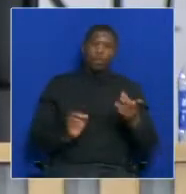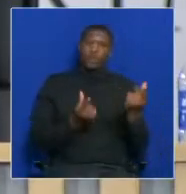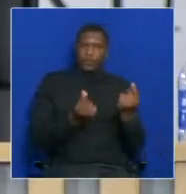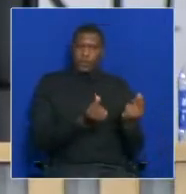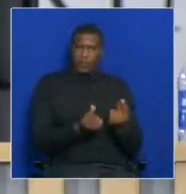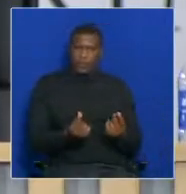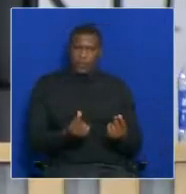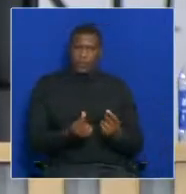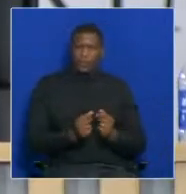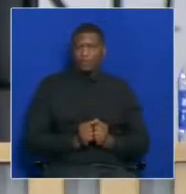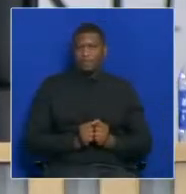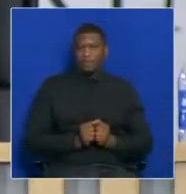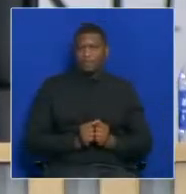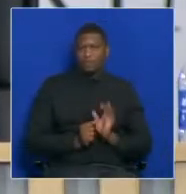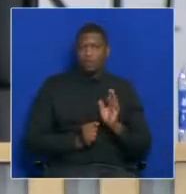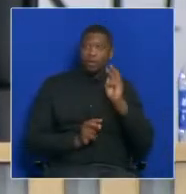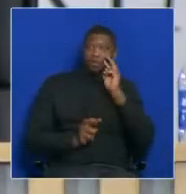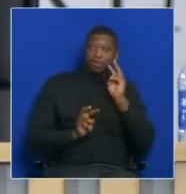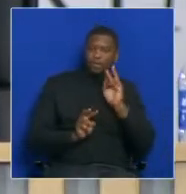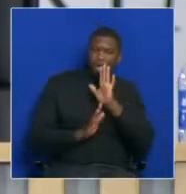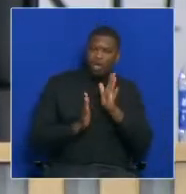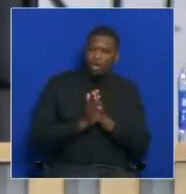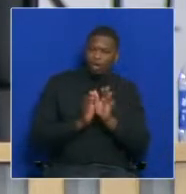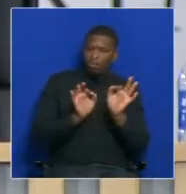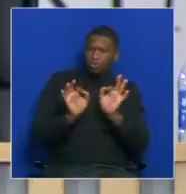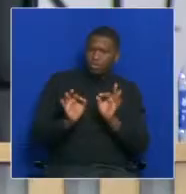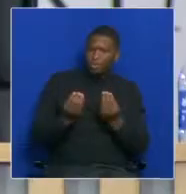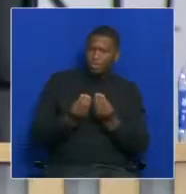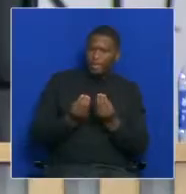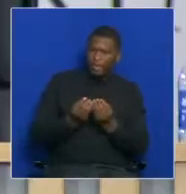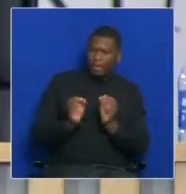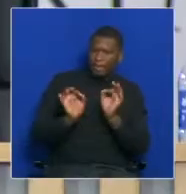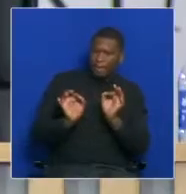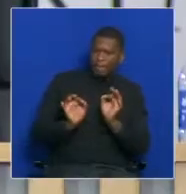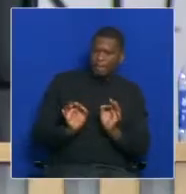something that it's valid and based on